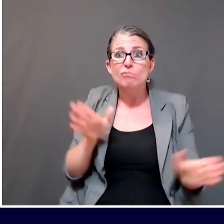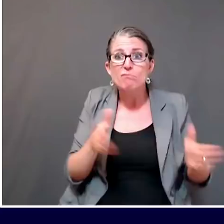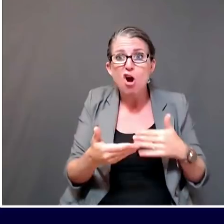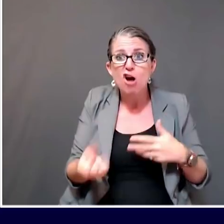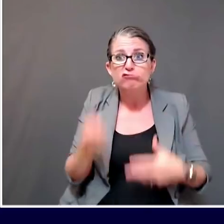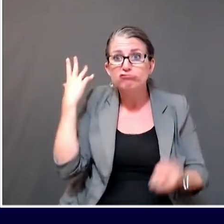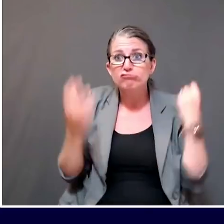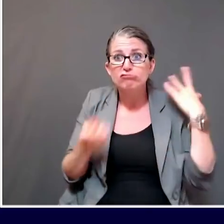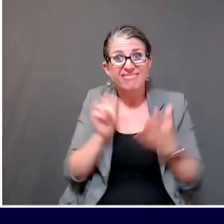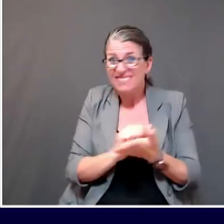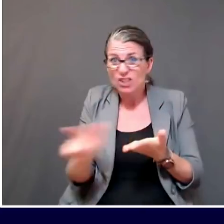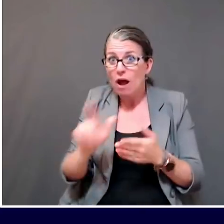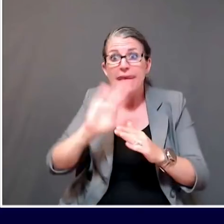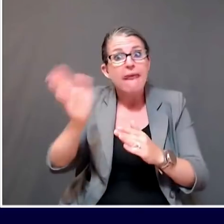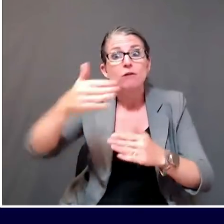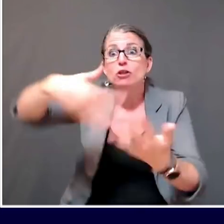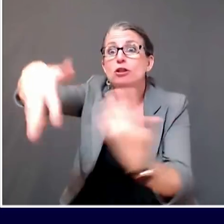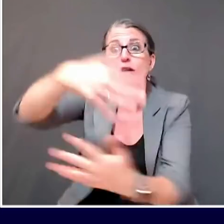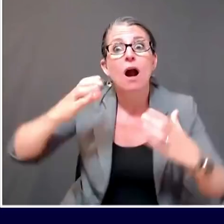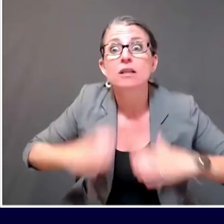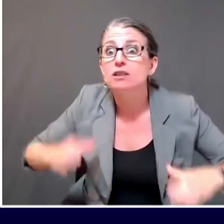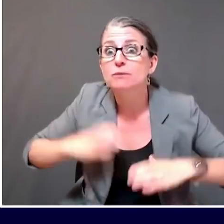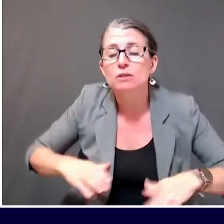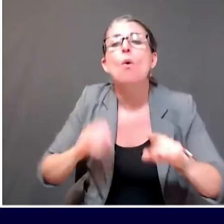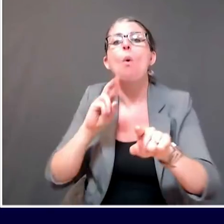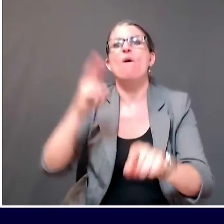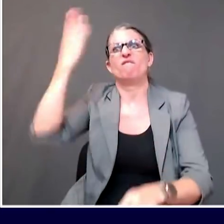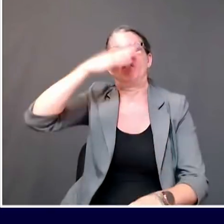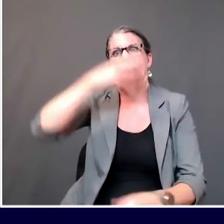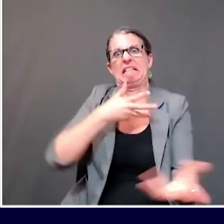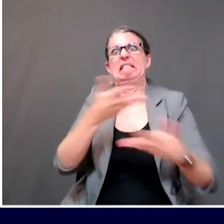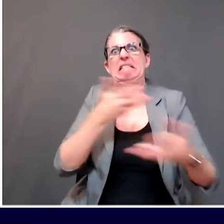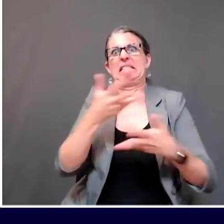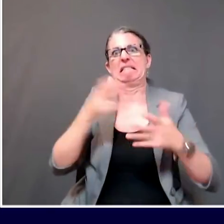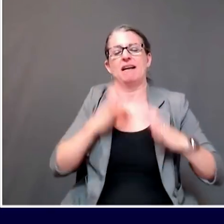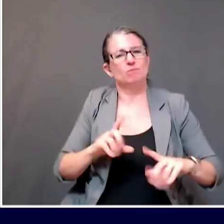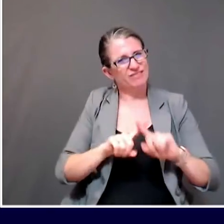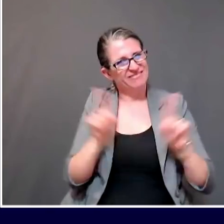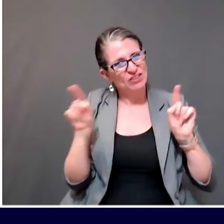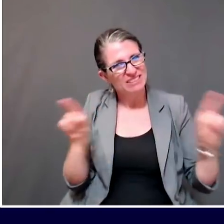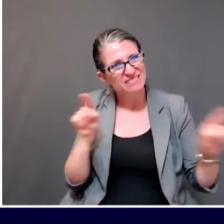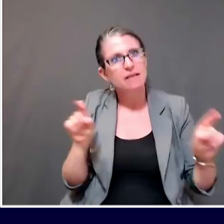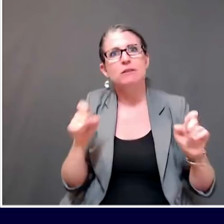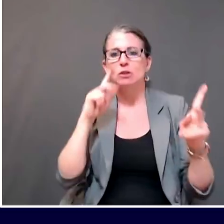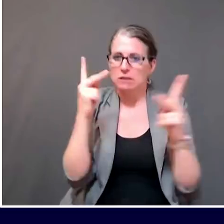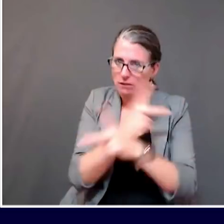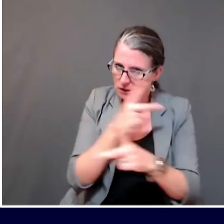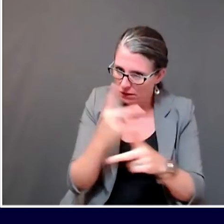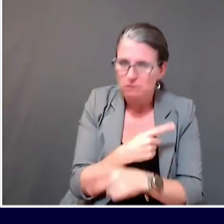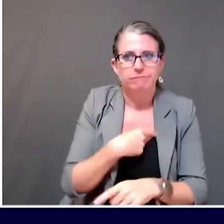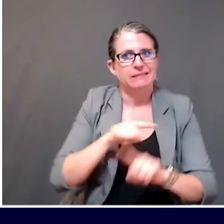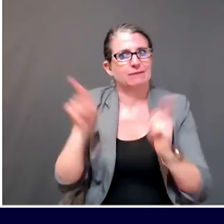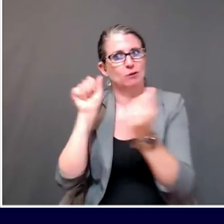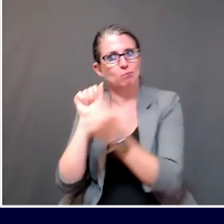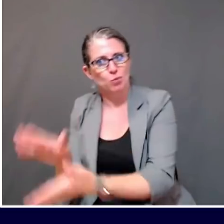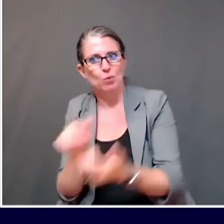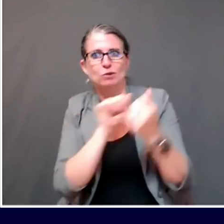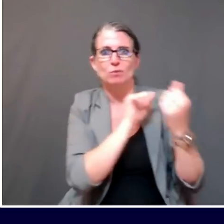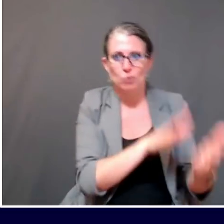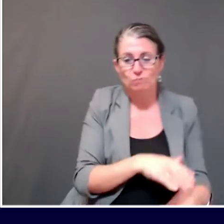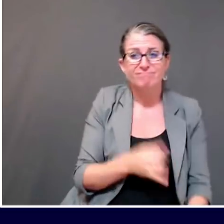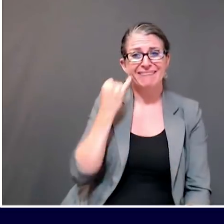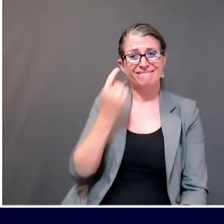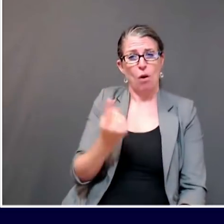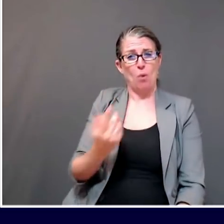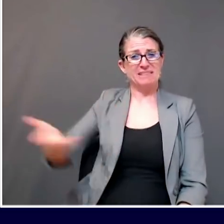to be a smaller group. And then the third is to try to figure out what kind of infection prevention measures can be put into place to